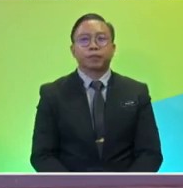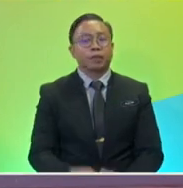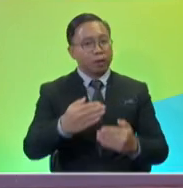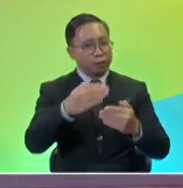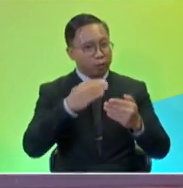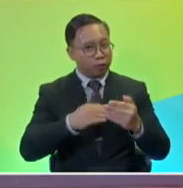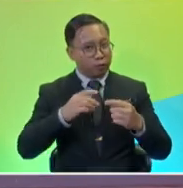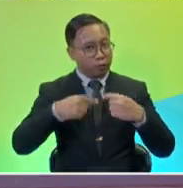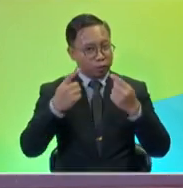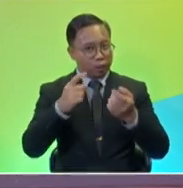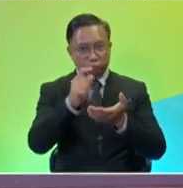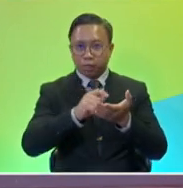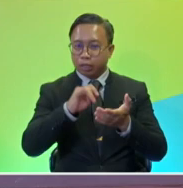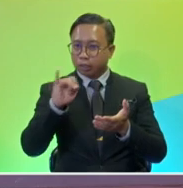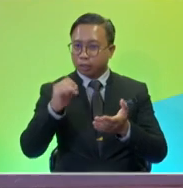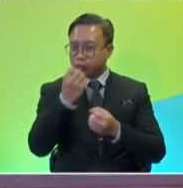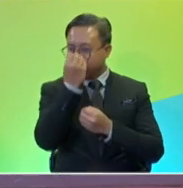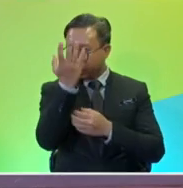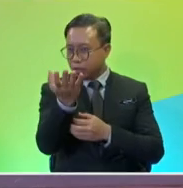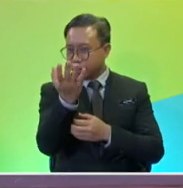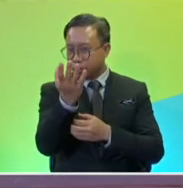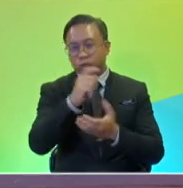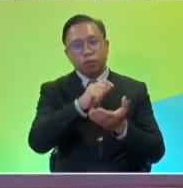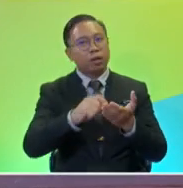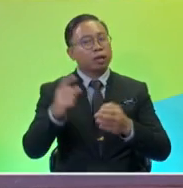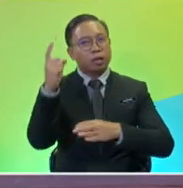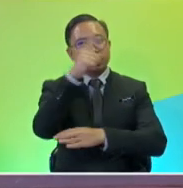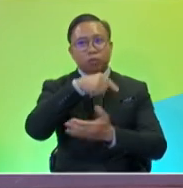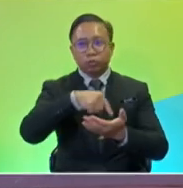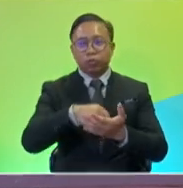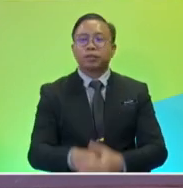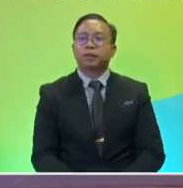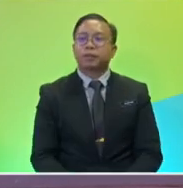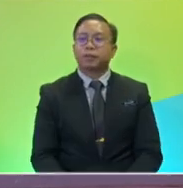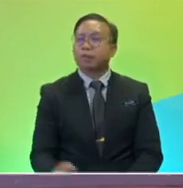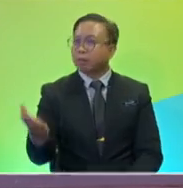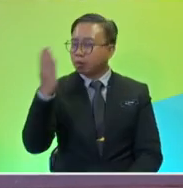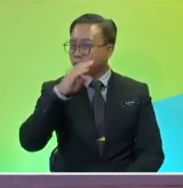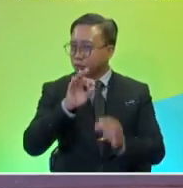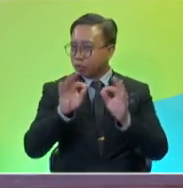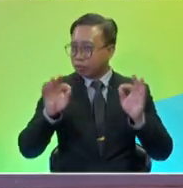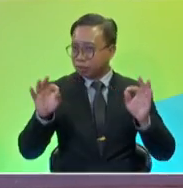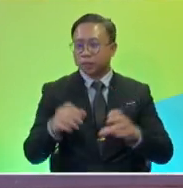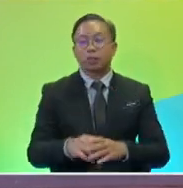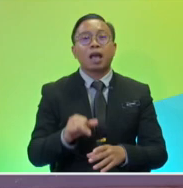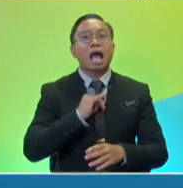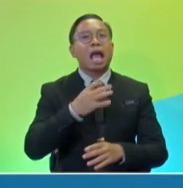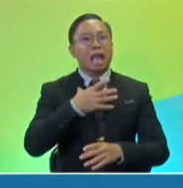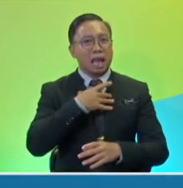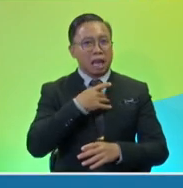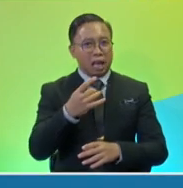to writing, let me tell you what are we going to write today. Okay, let's look at the sentences here. I